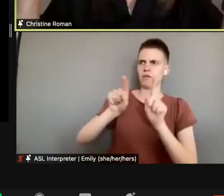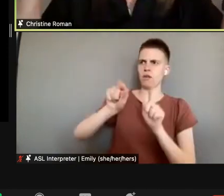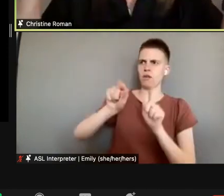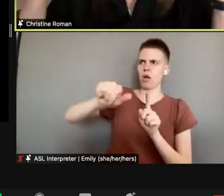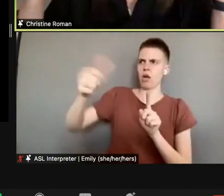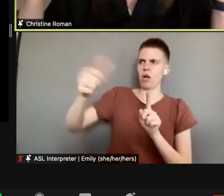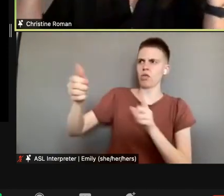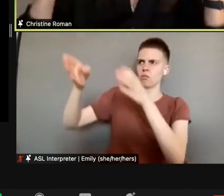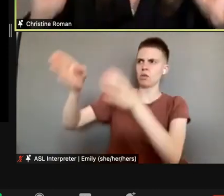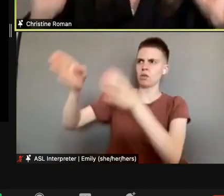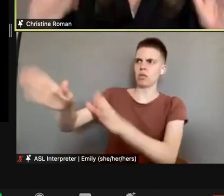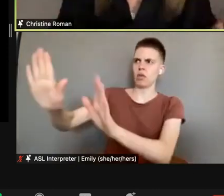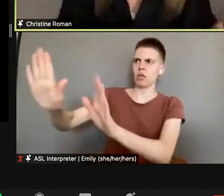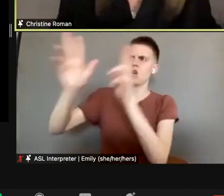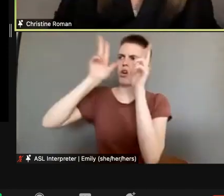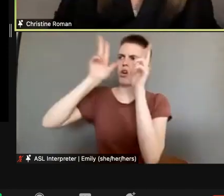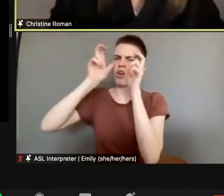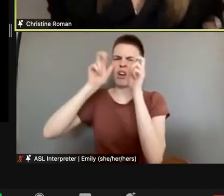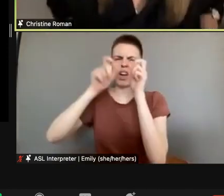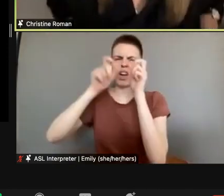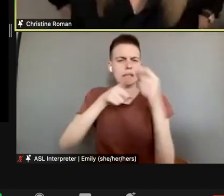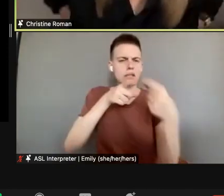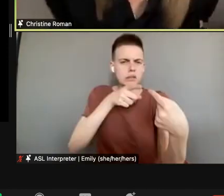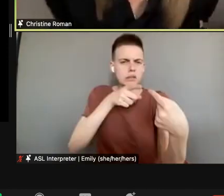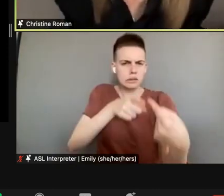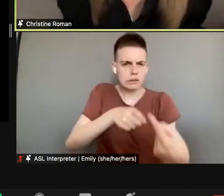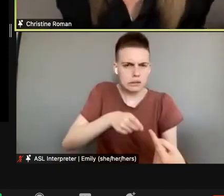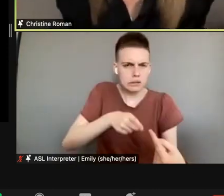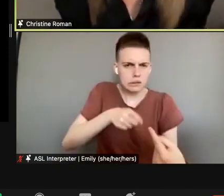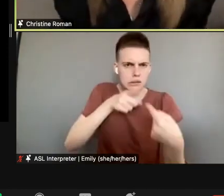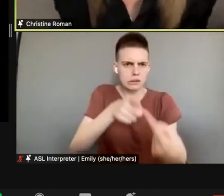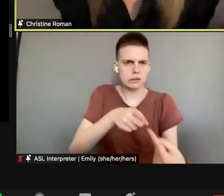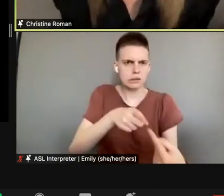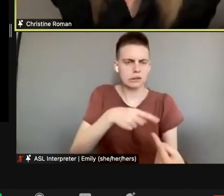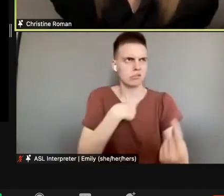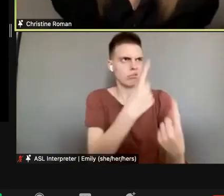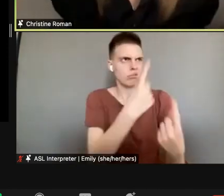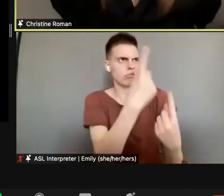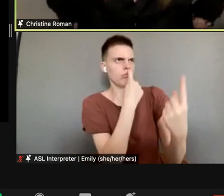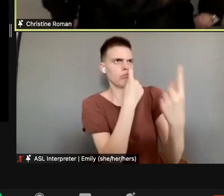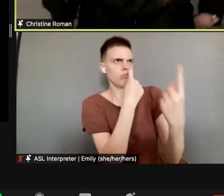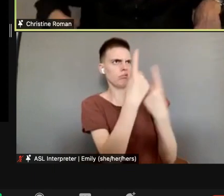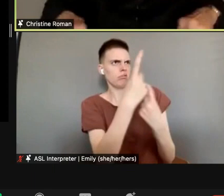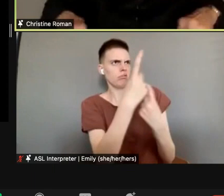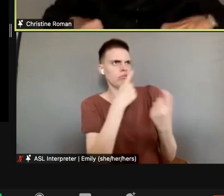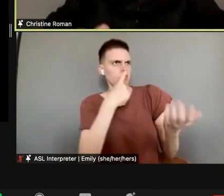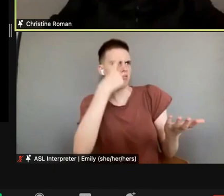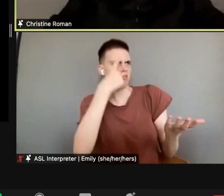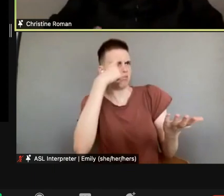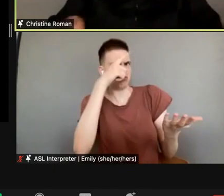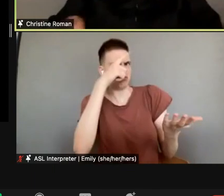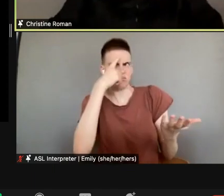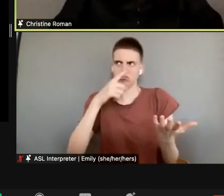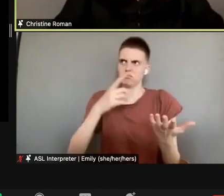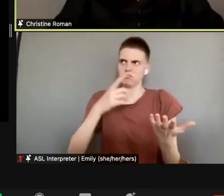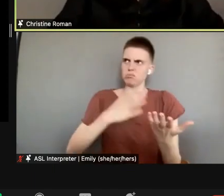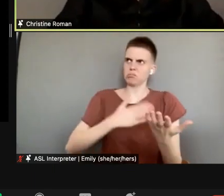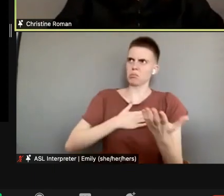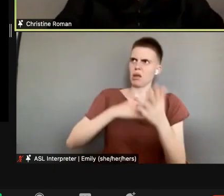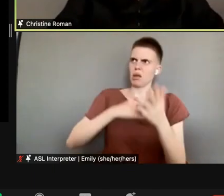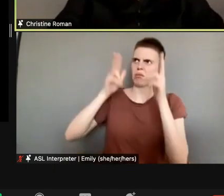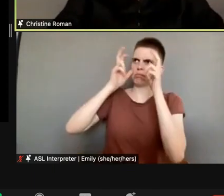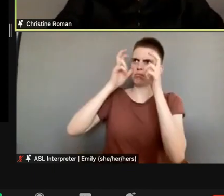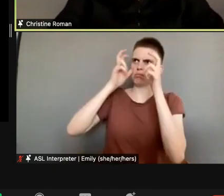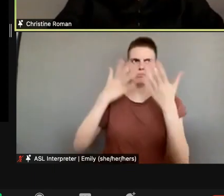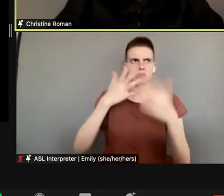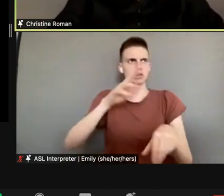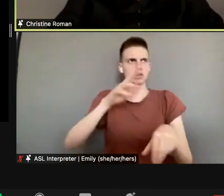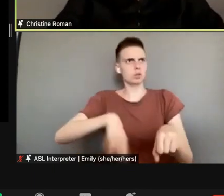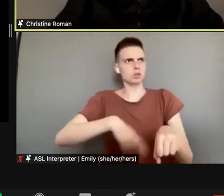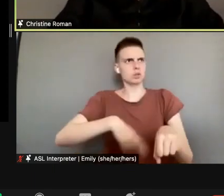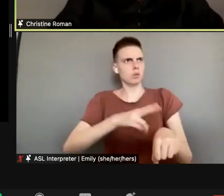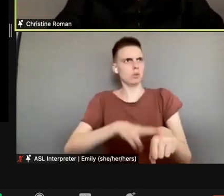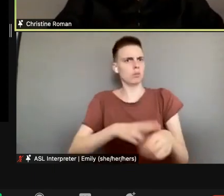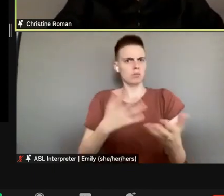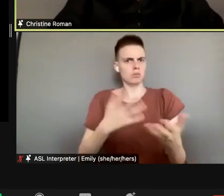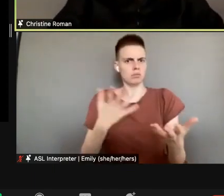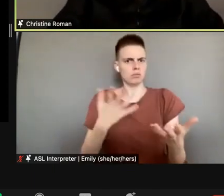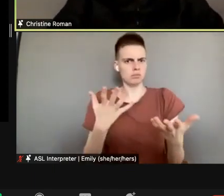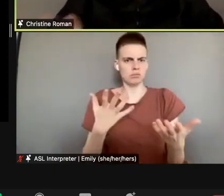because he doesn't quite even know why they're asking this, because this is how he sees the world. So this person was